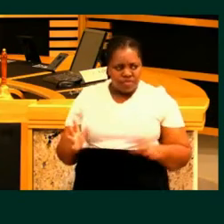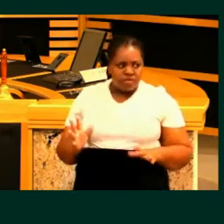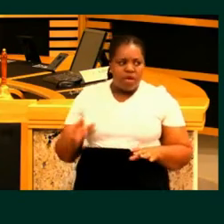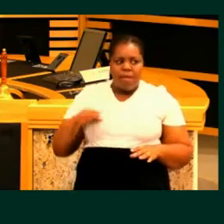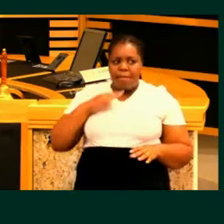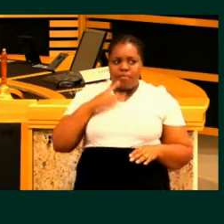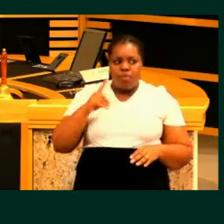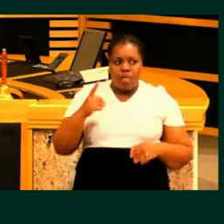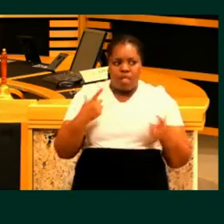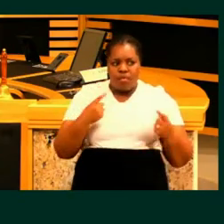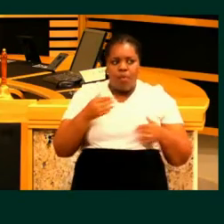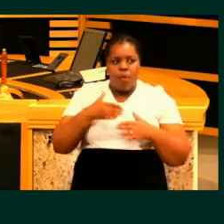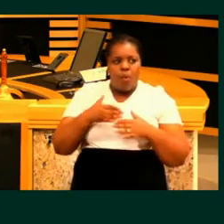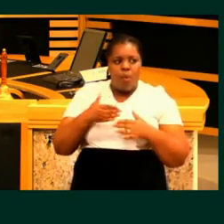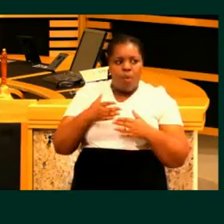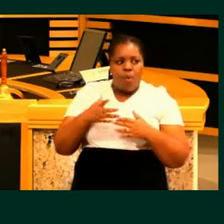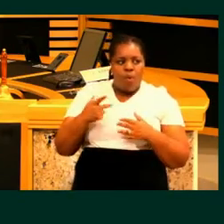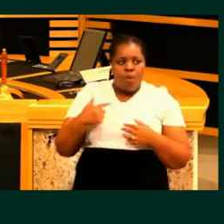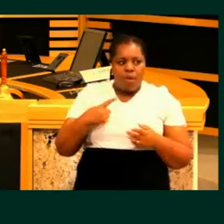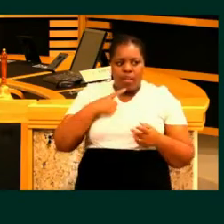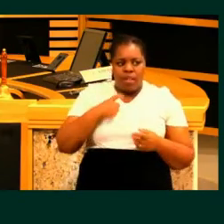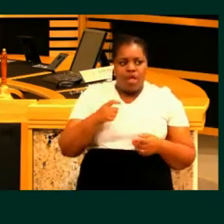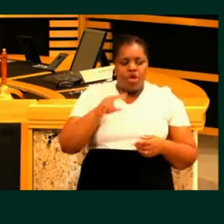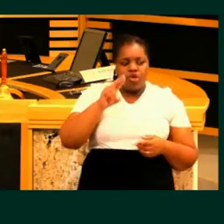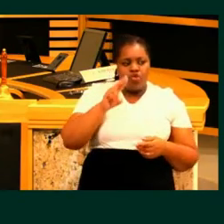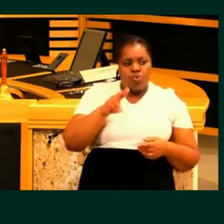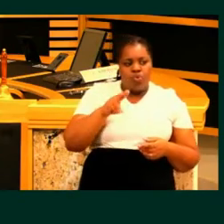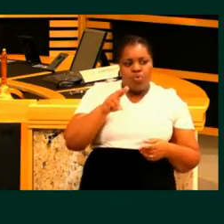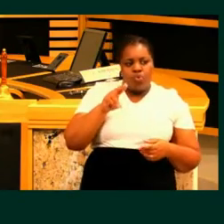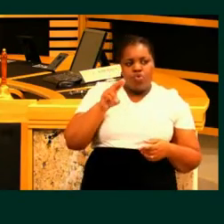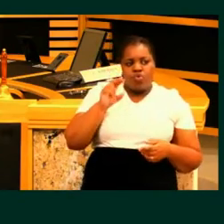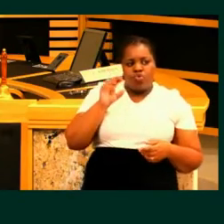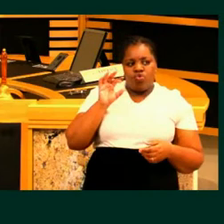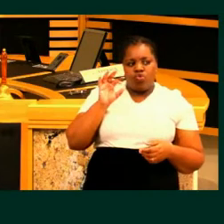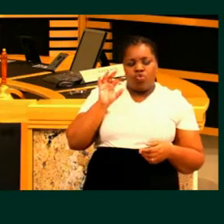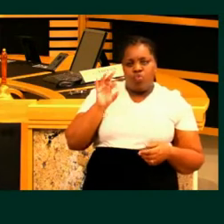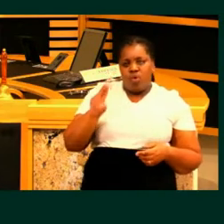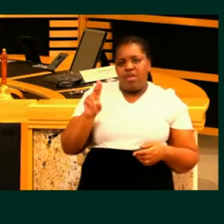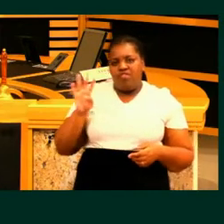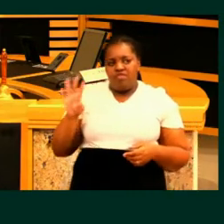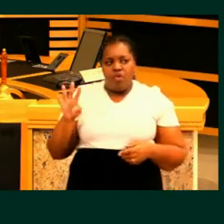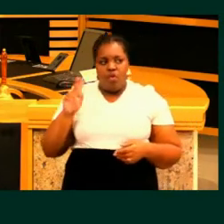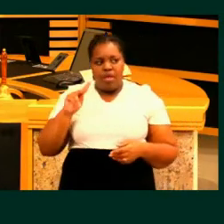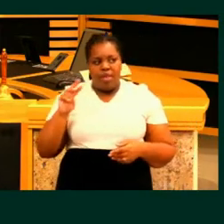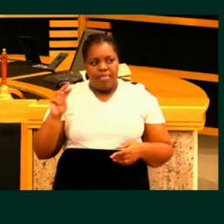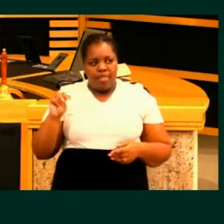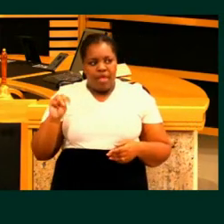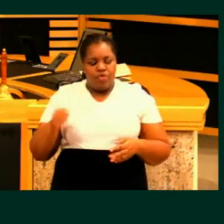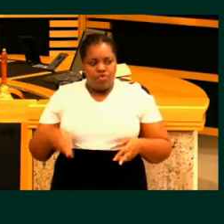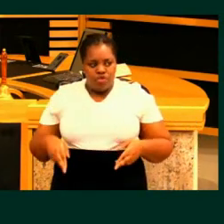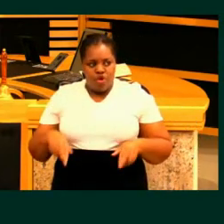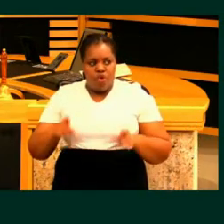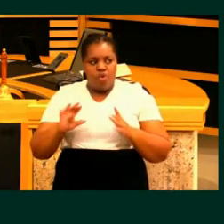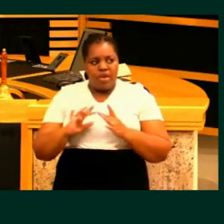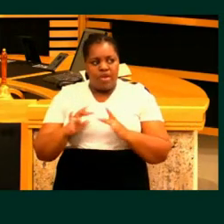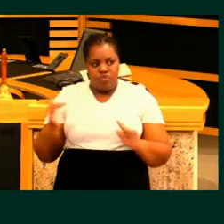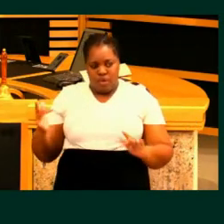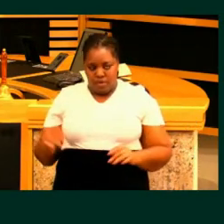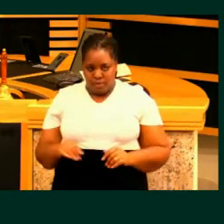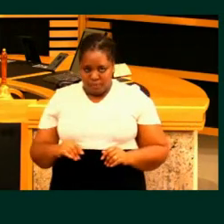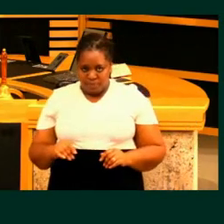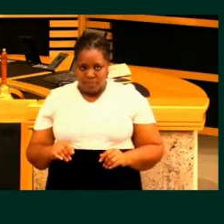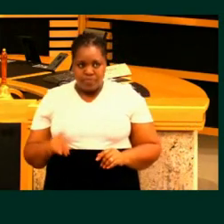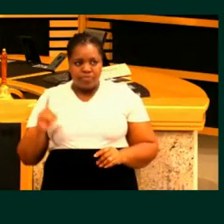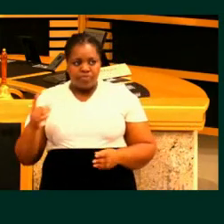the completion of work in 234 km of the road Network an